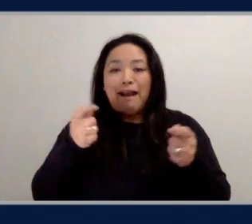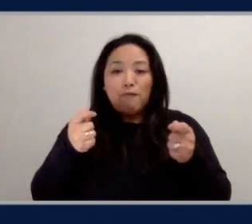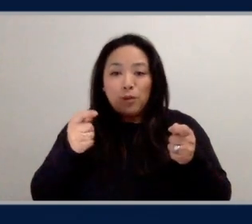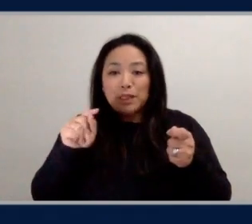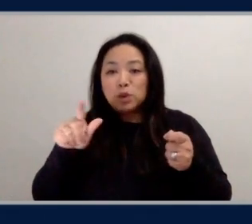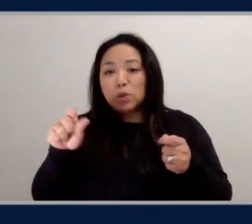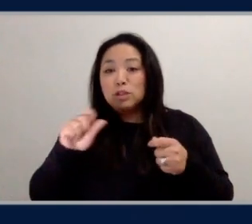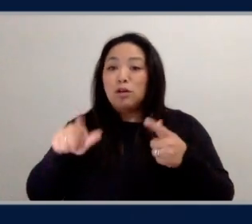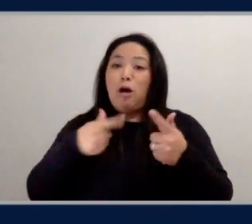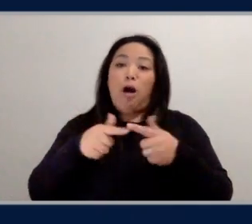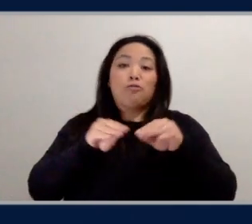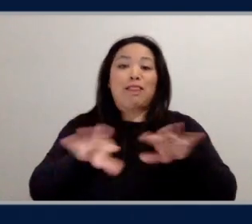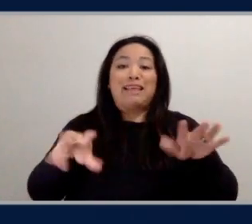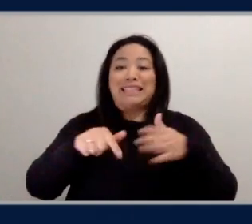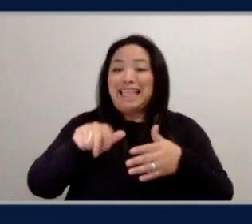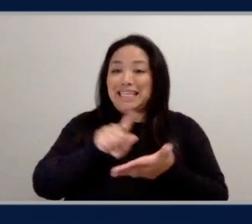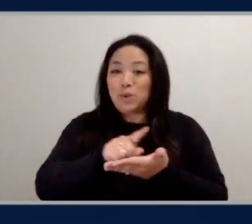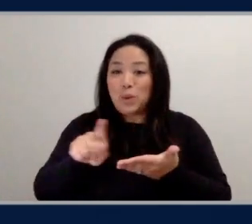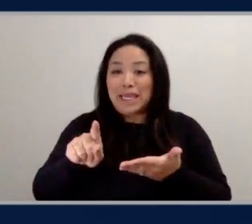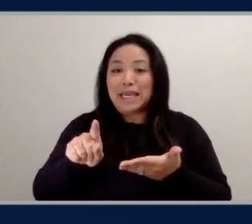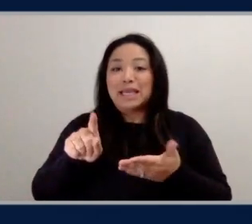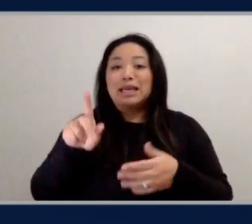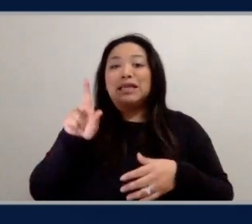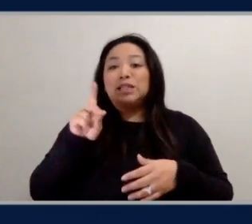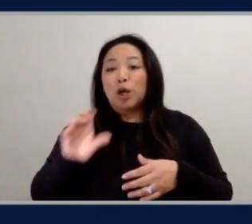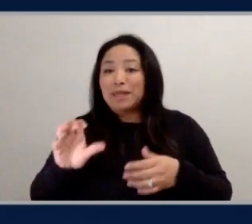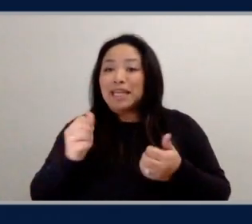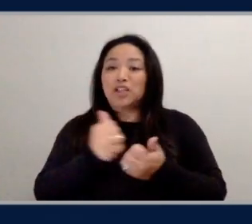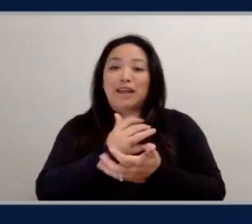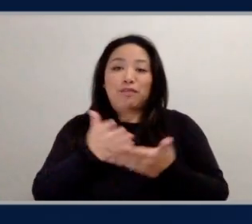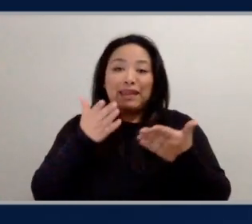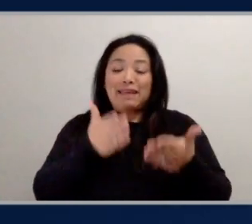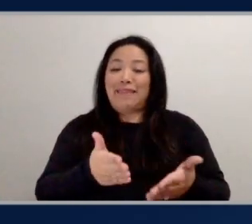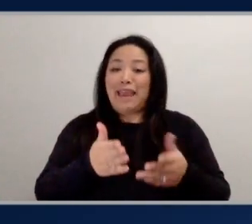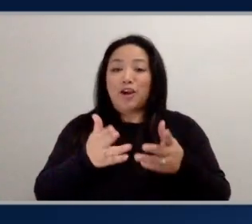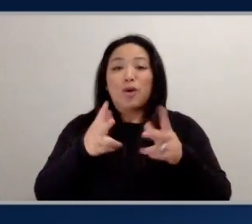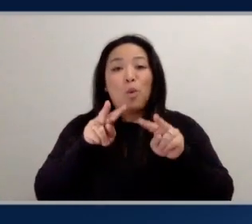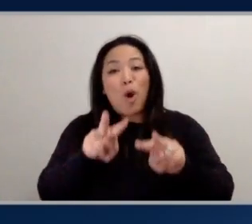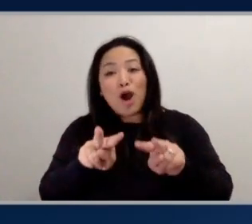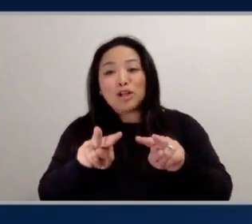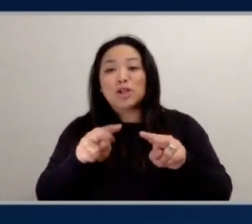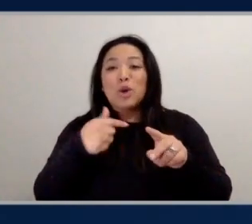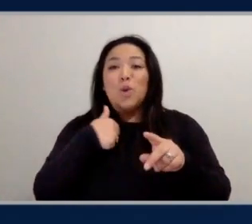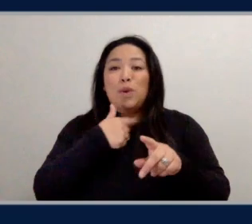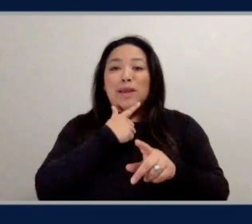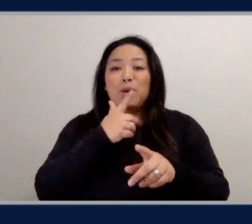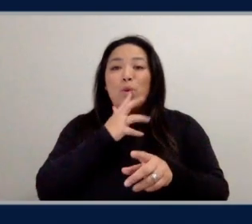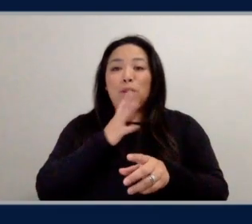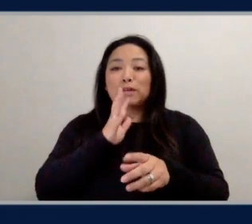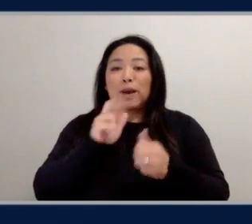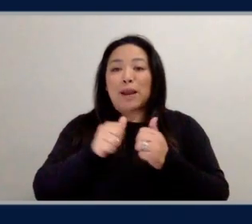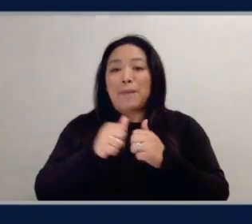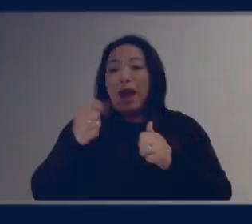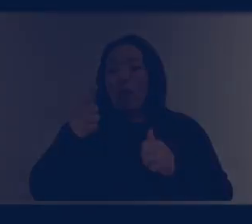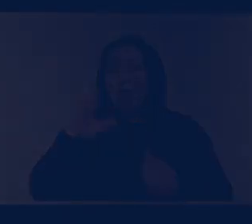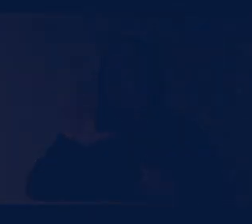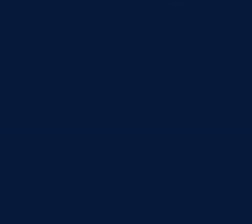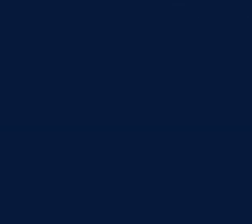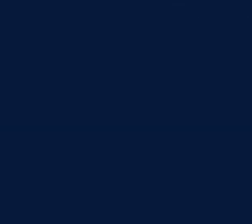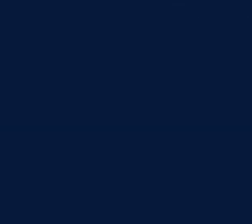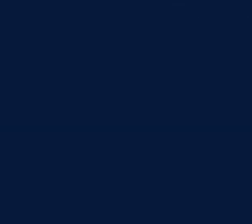this week. Documentation is out there. Go ahead and find it and stay tuned because we will be right back with our customer GoDaddy. So see you soon. Thanks, y'all.